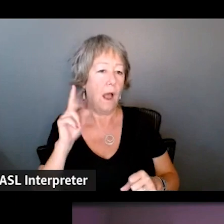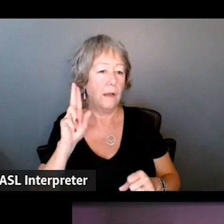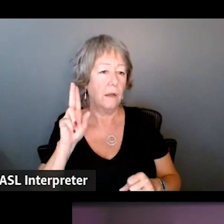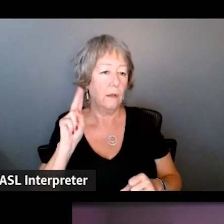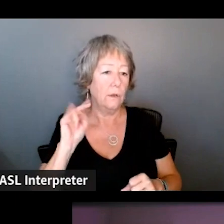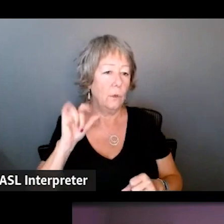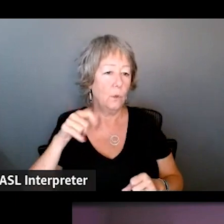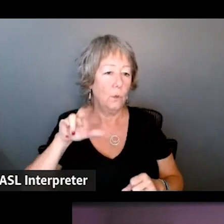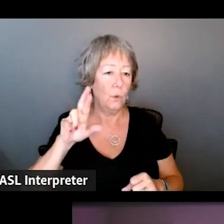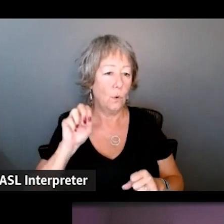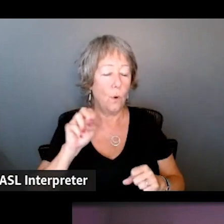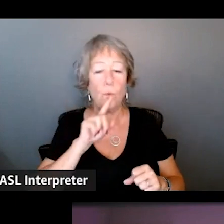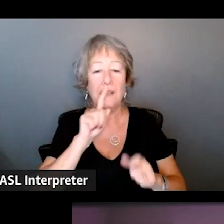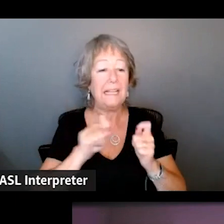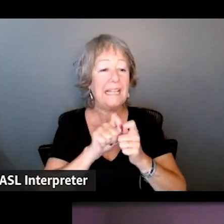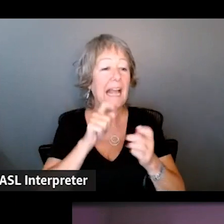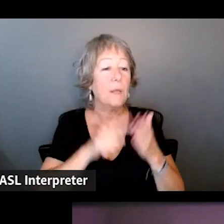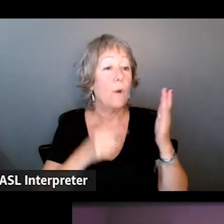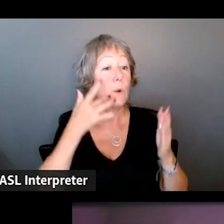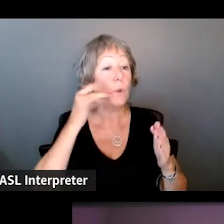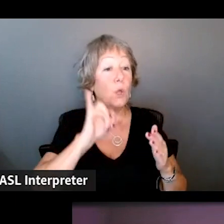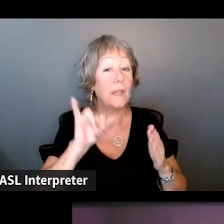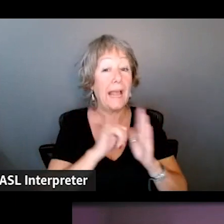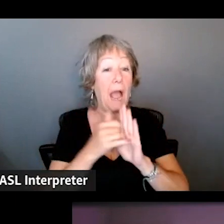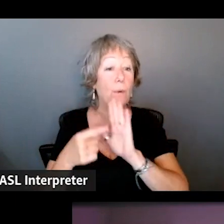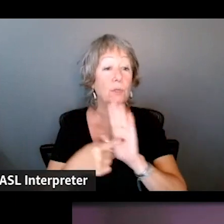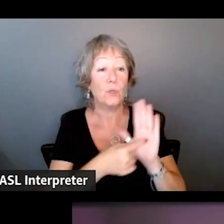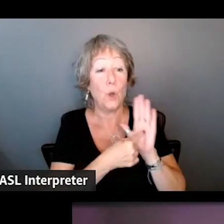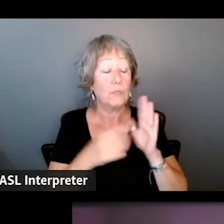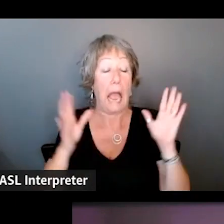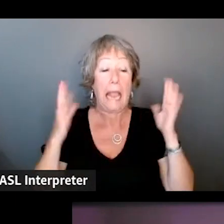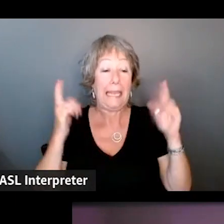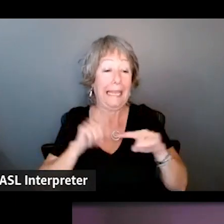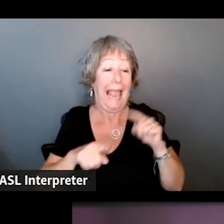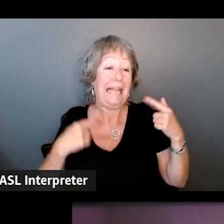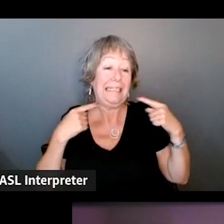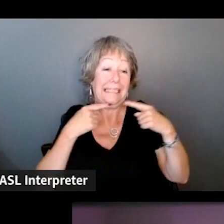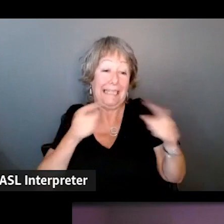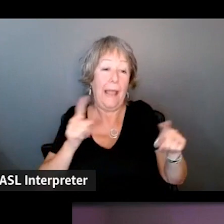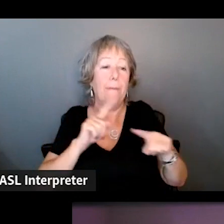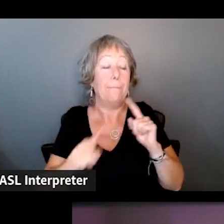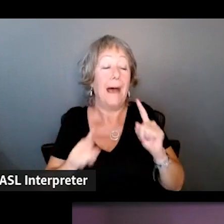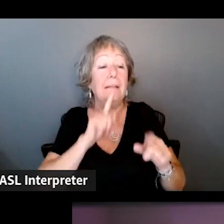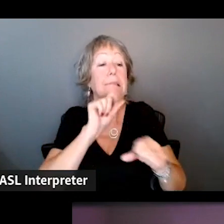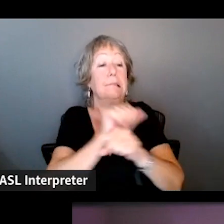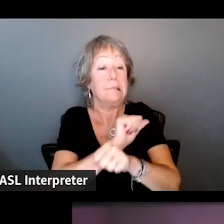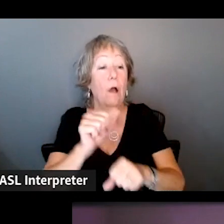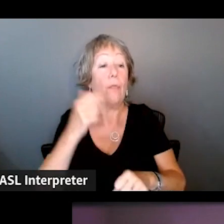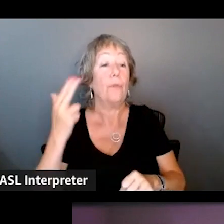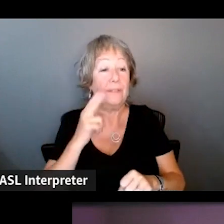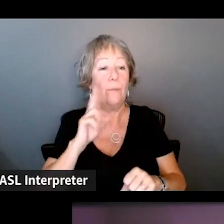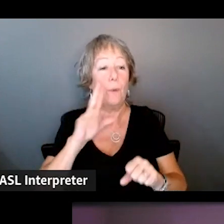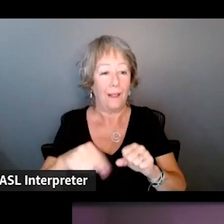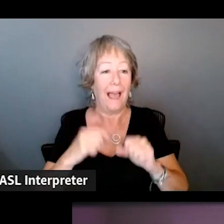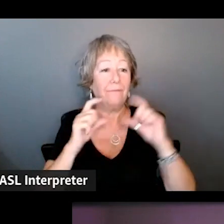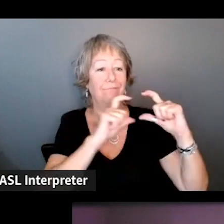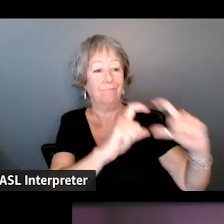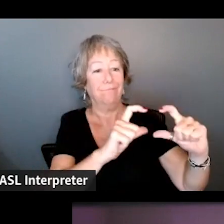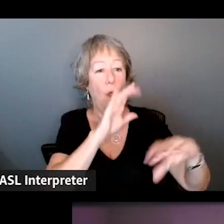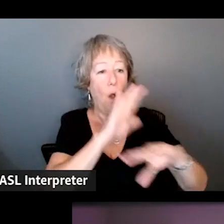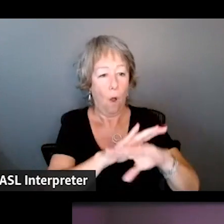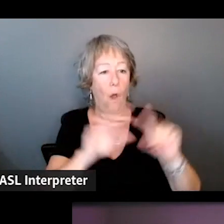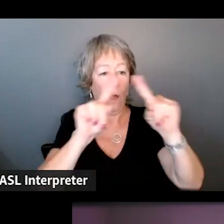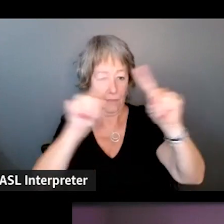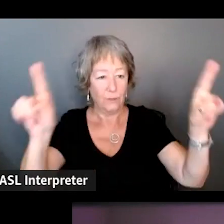of that unicorn or how it is displayed as part of the interface, I cannot comment on, but there will be at least one